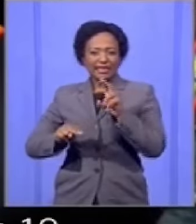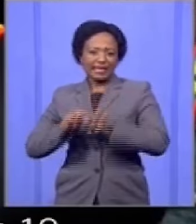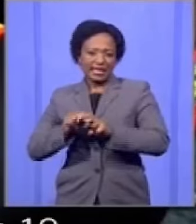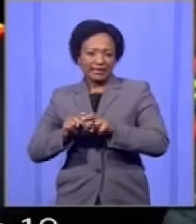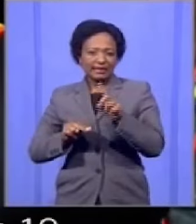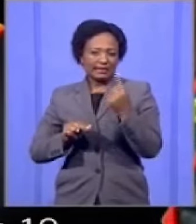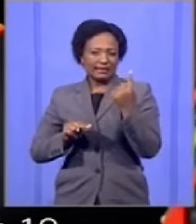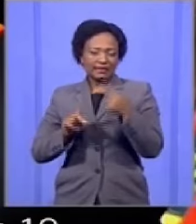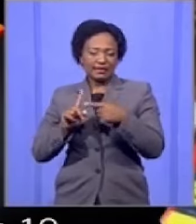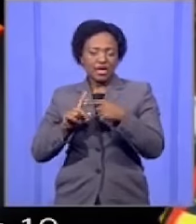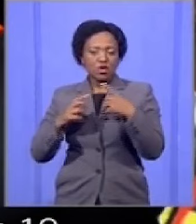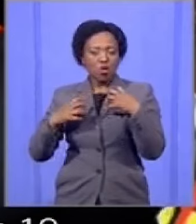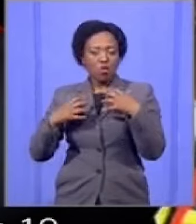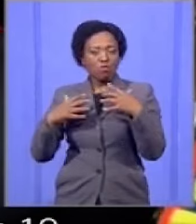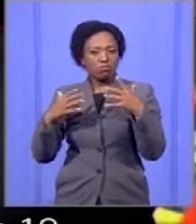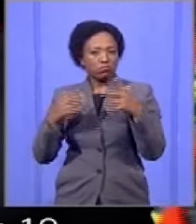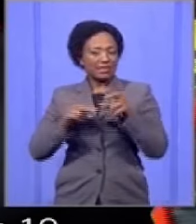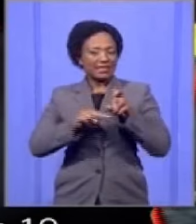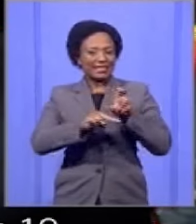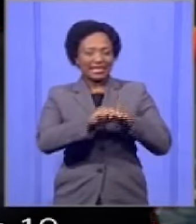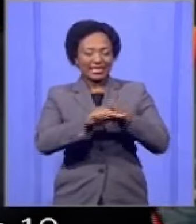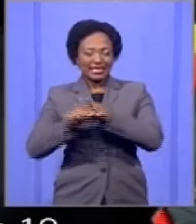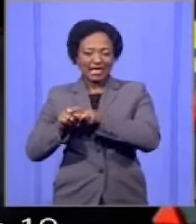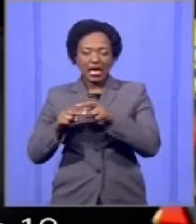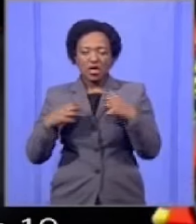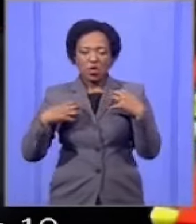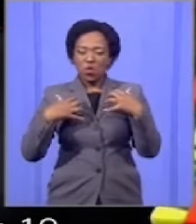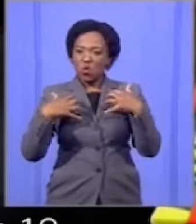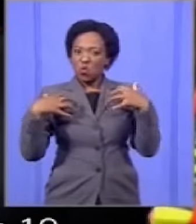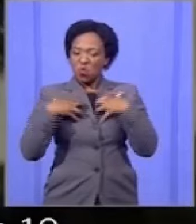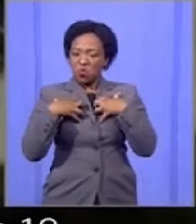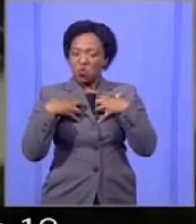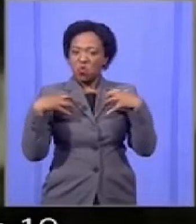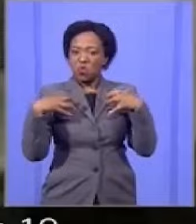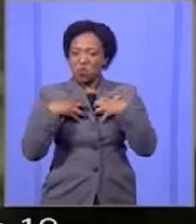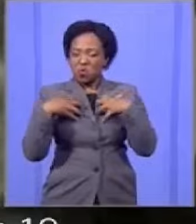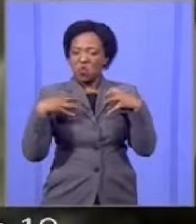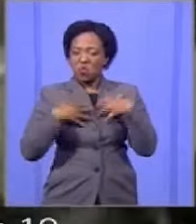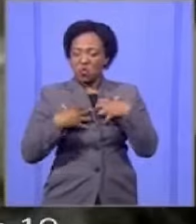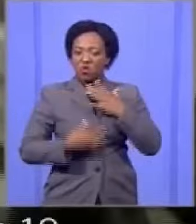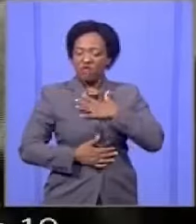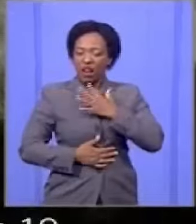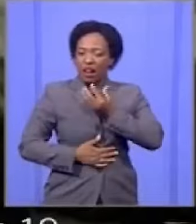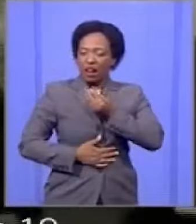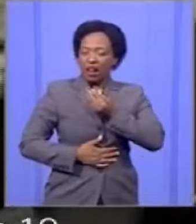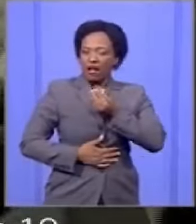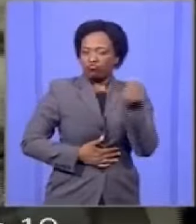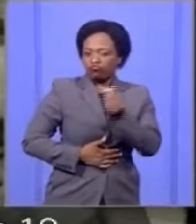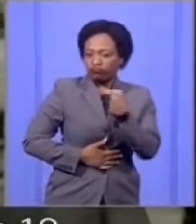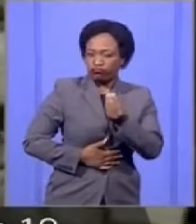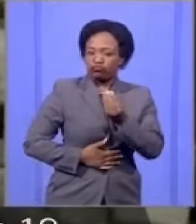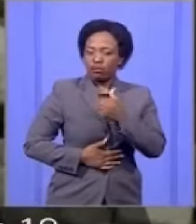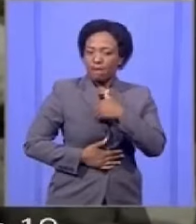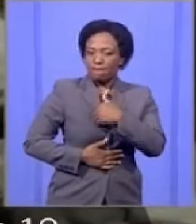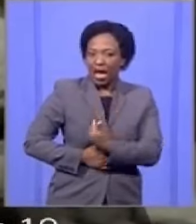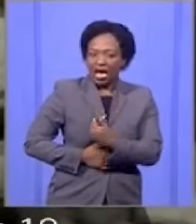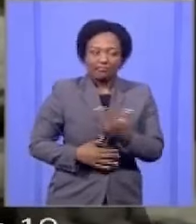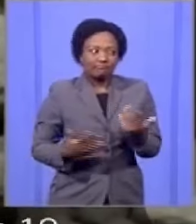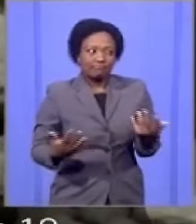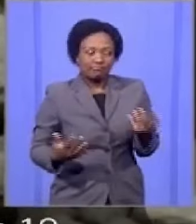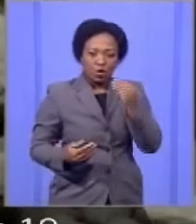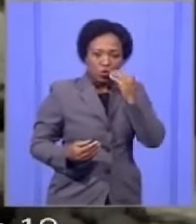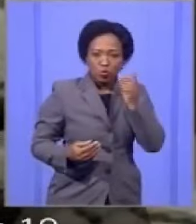worried, and feeling pain of not knowing what news that you will